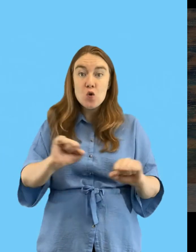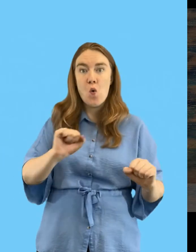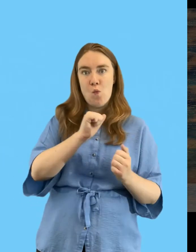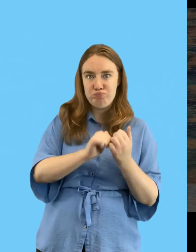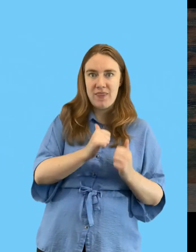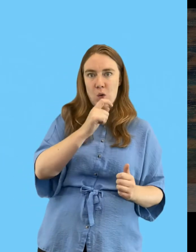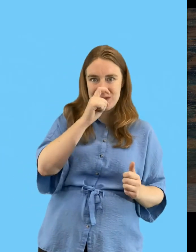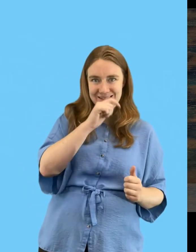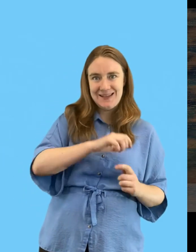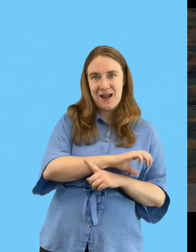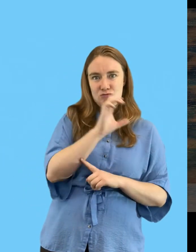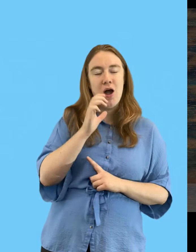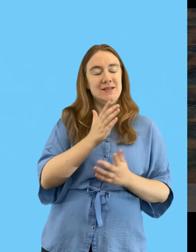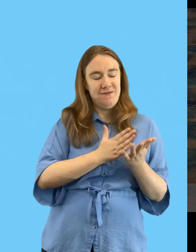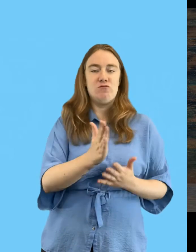sister from the heart.